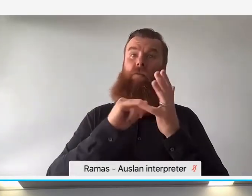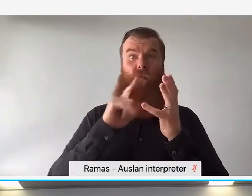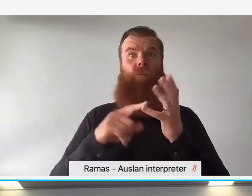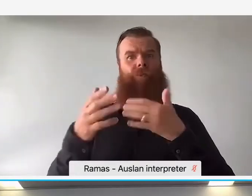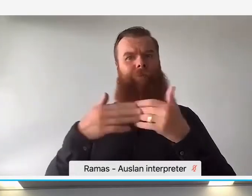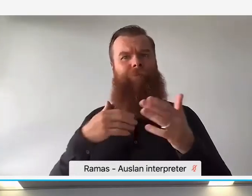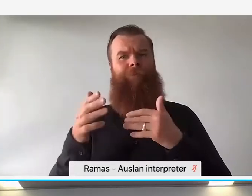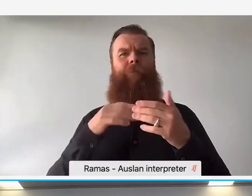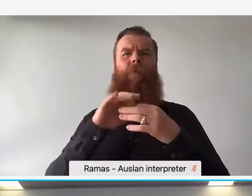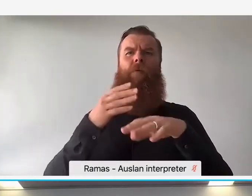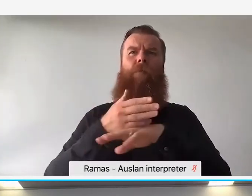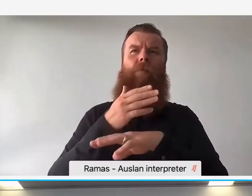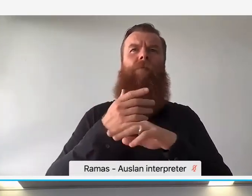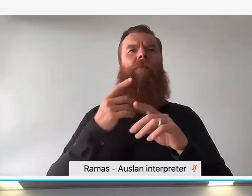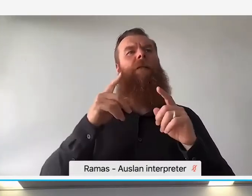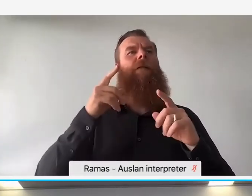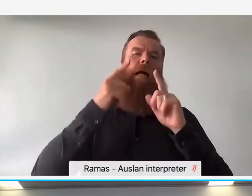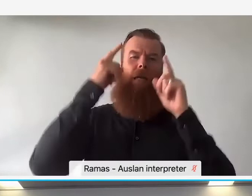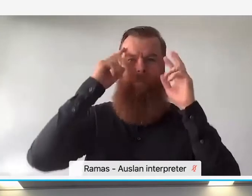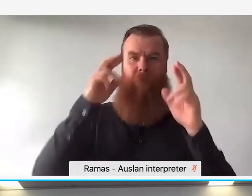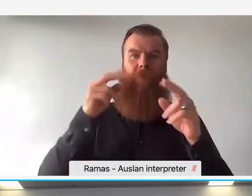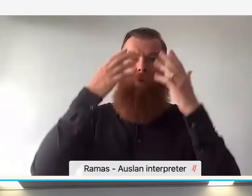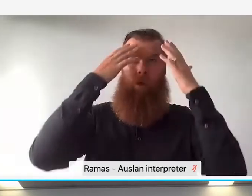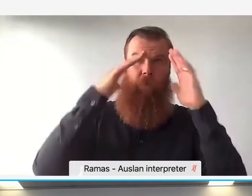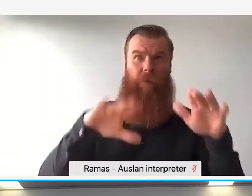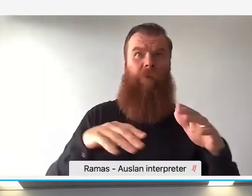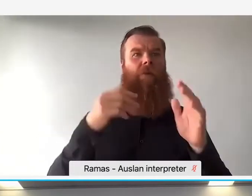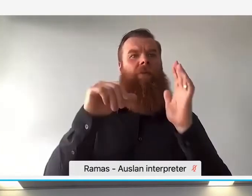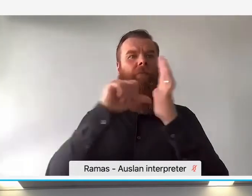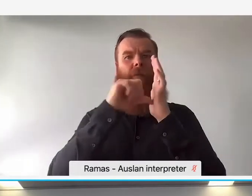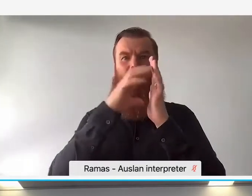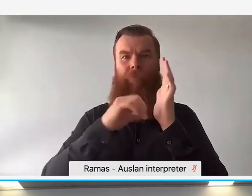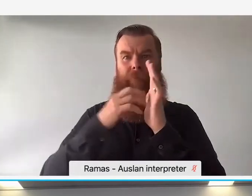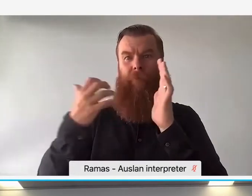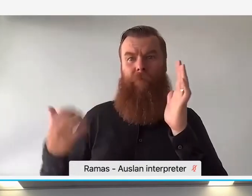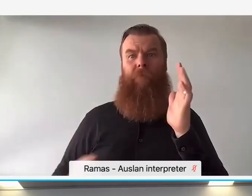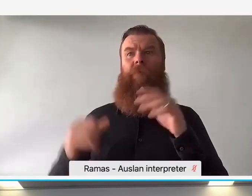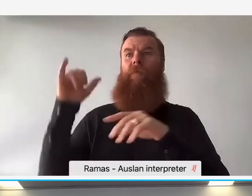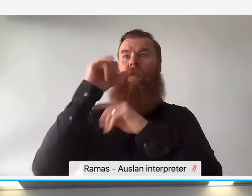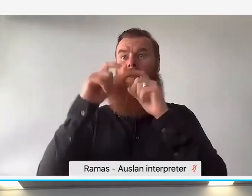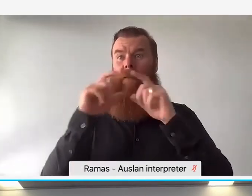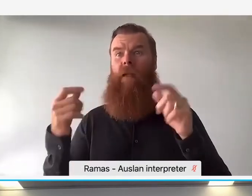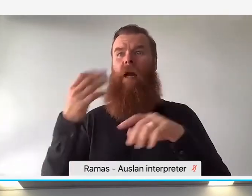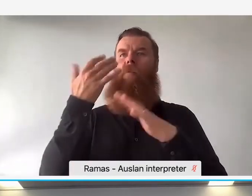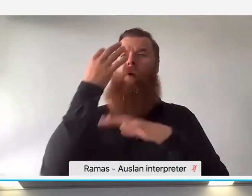important, including accommodation, deductions, pay slips, hours of work, health insurance.